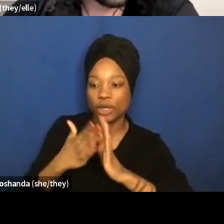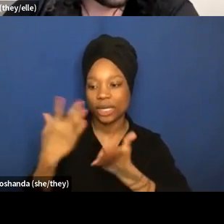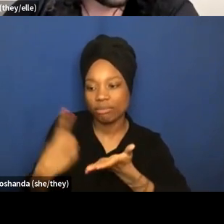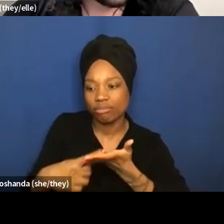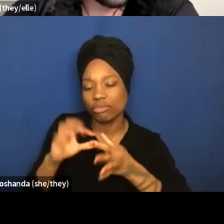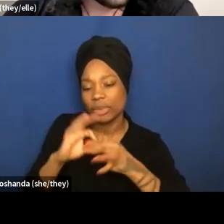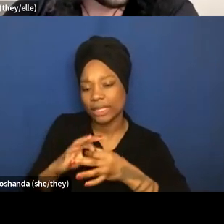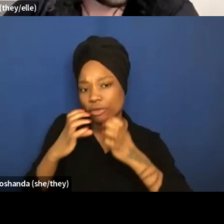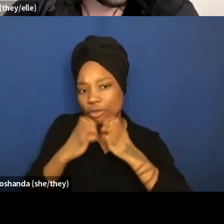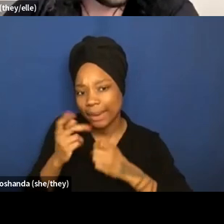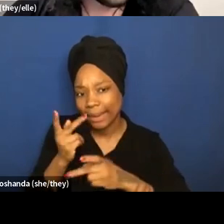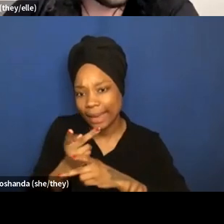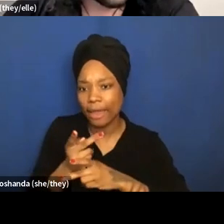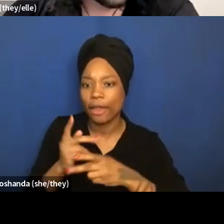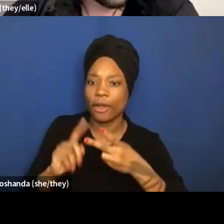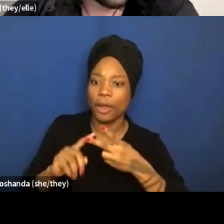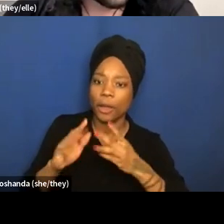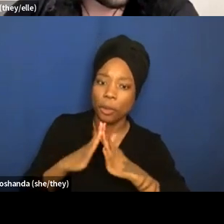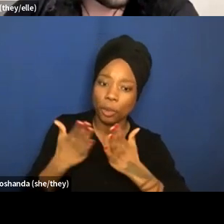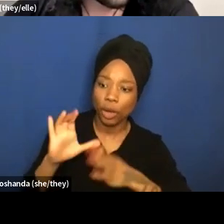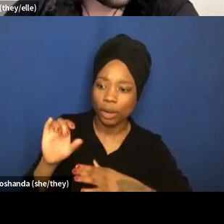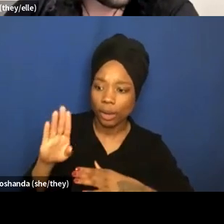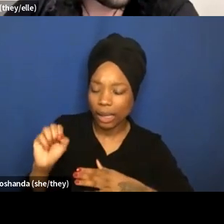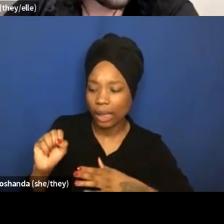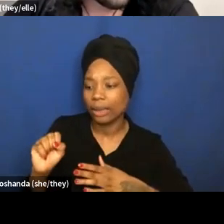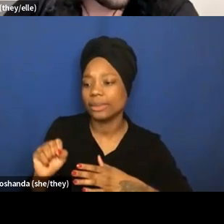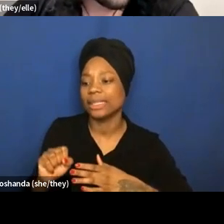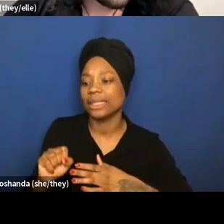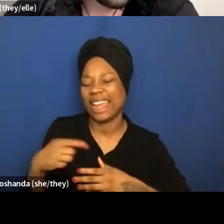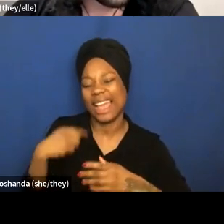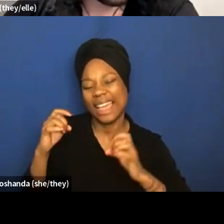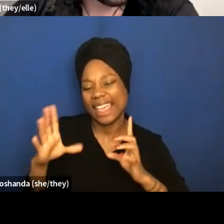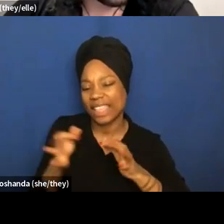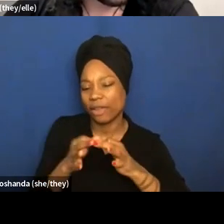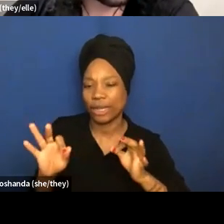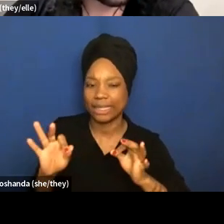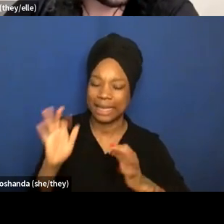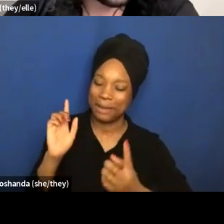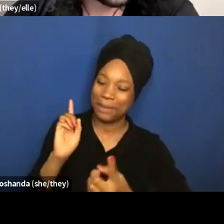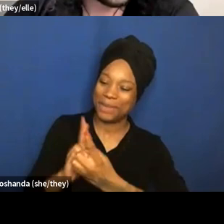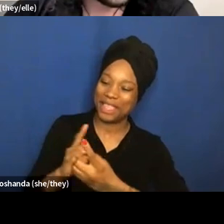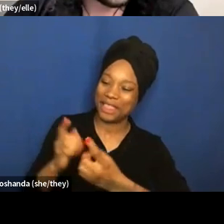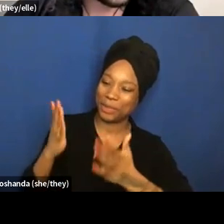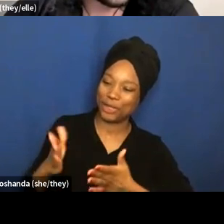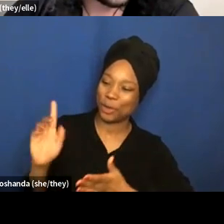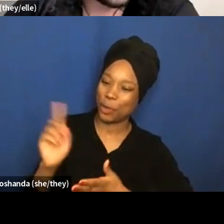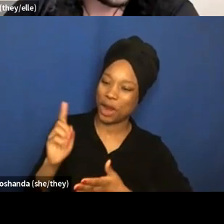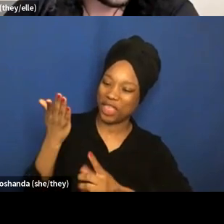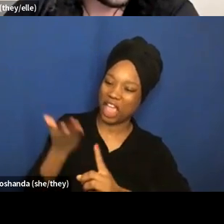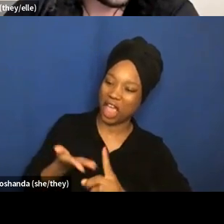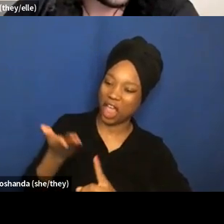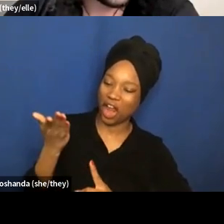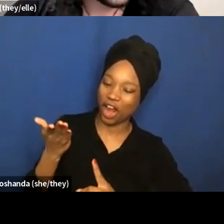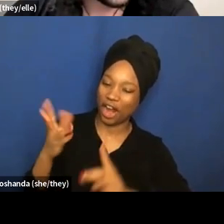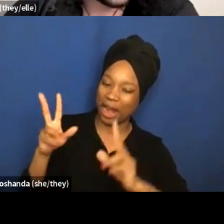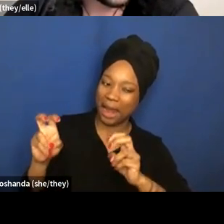plays. And I hate the phrase of meeting the person where they are. It's become this thing,